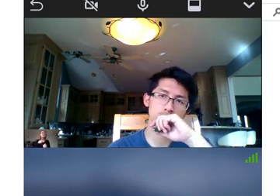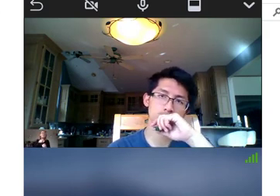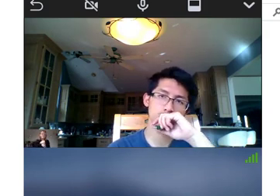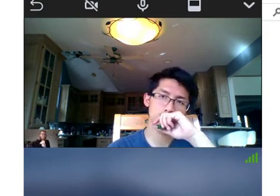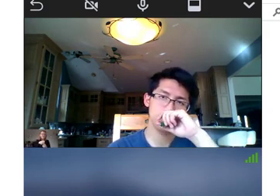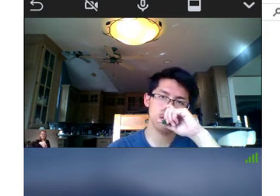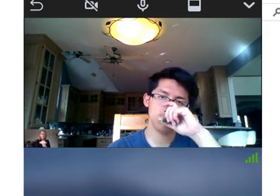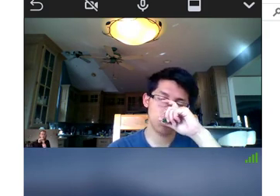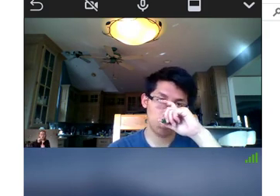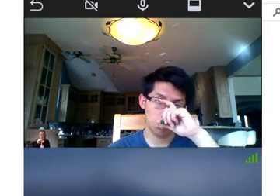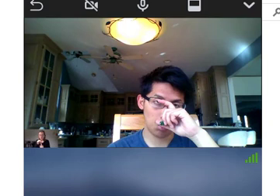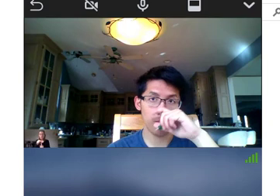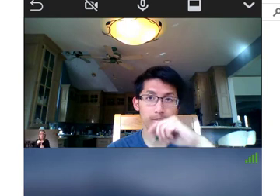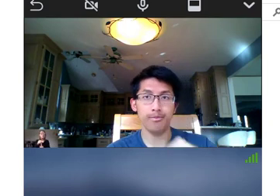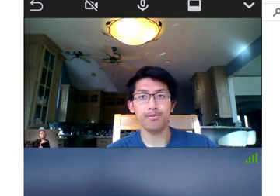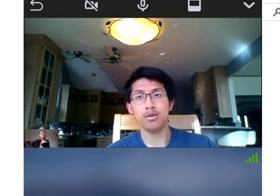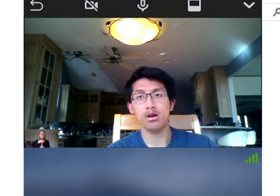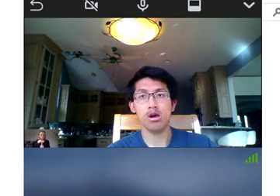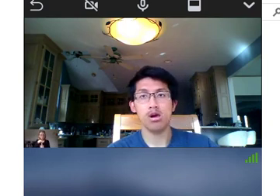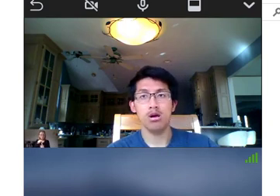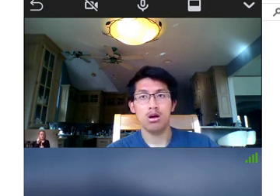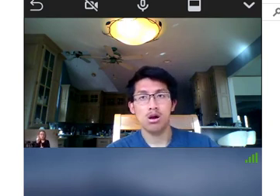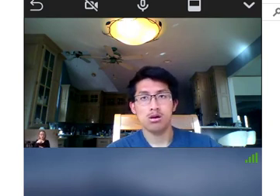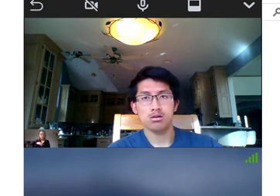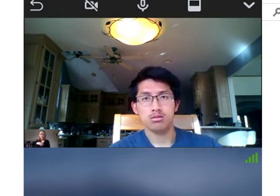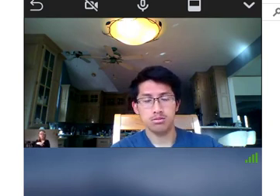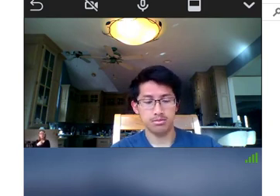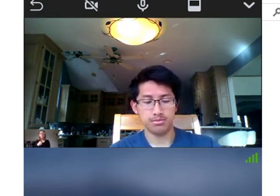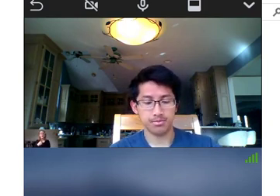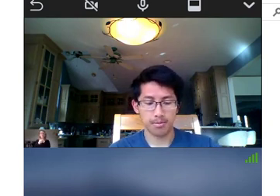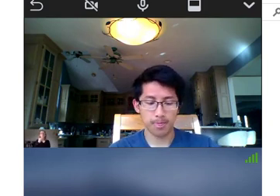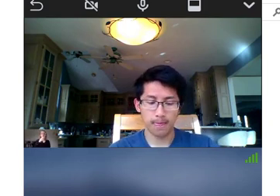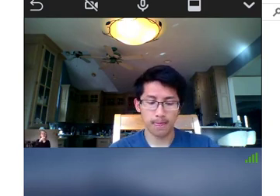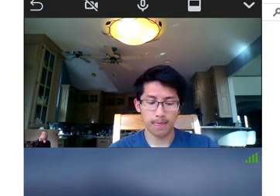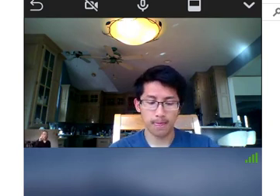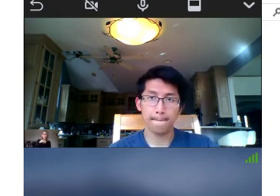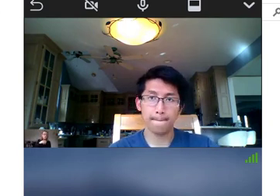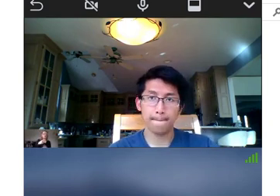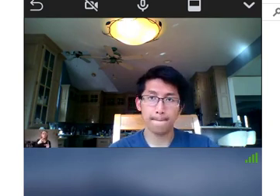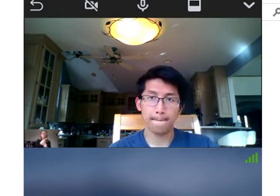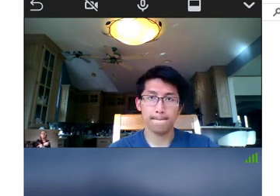flux multiplied by the perimeter multiplied by your coordinate X.